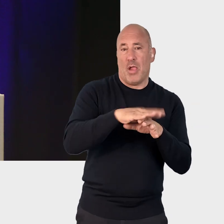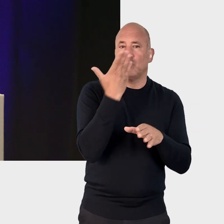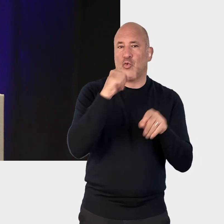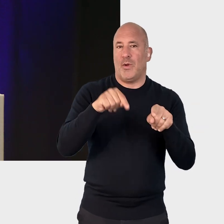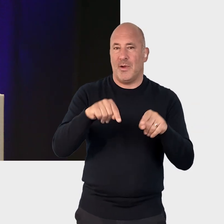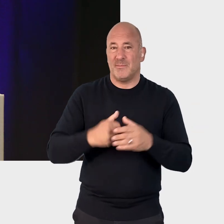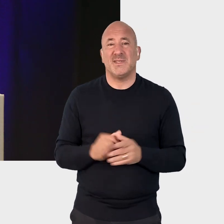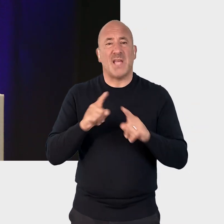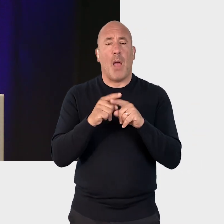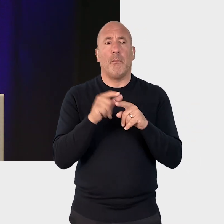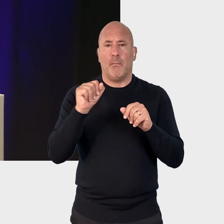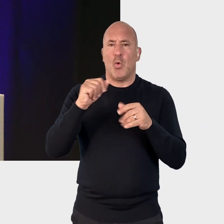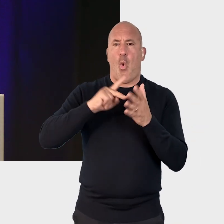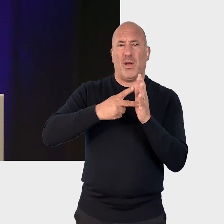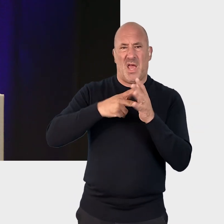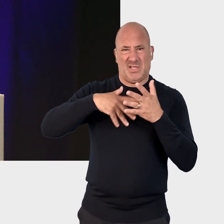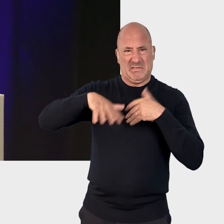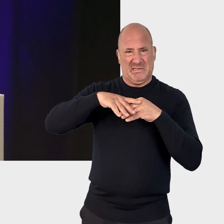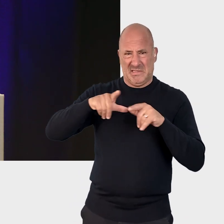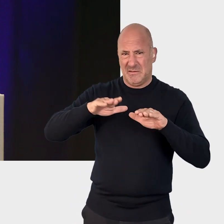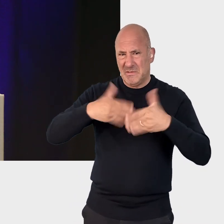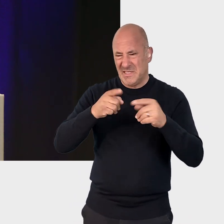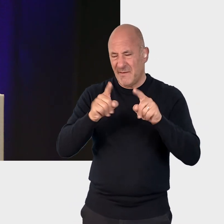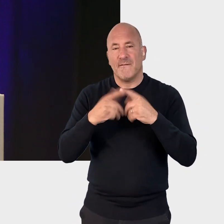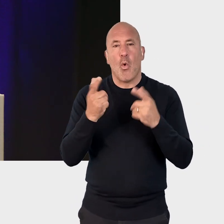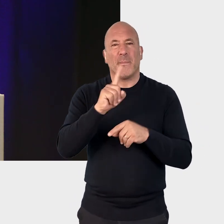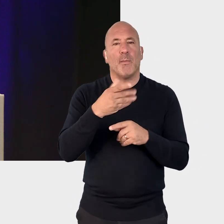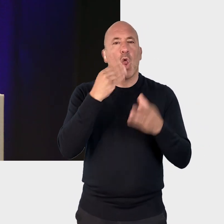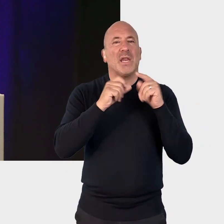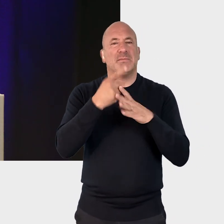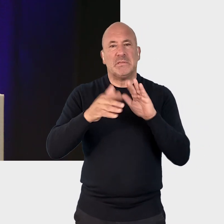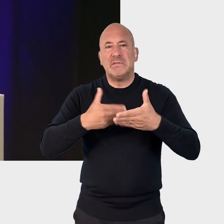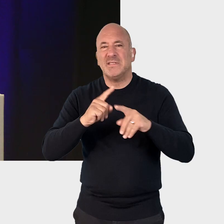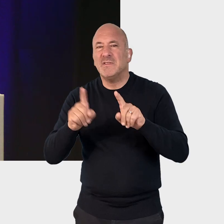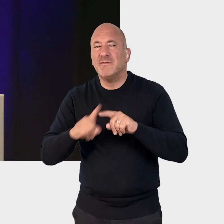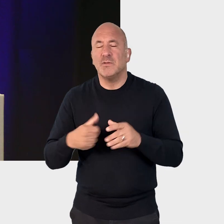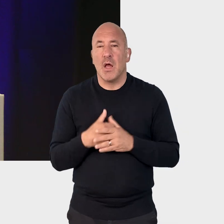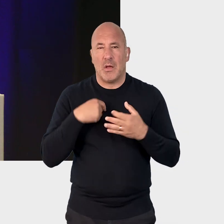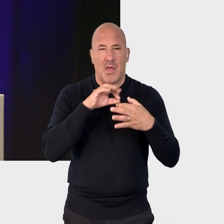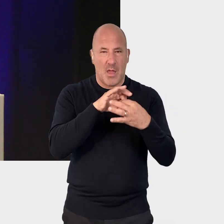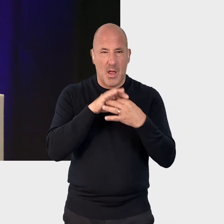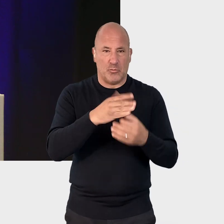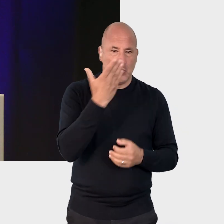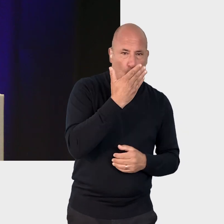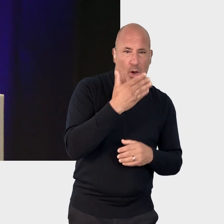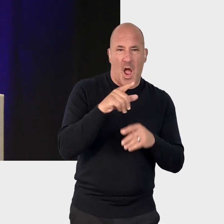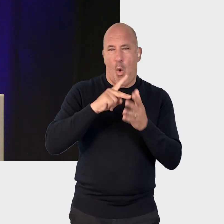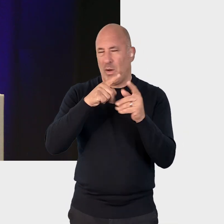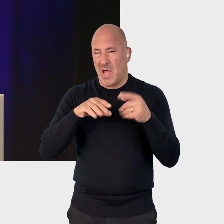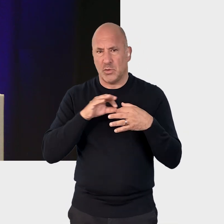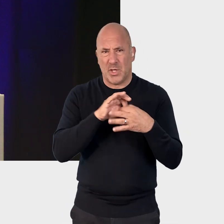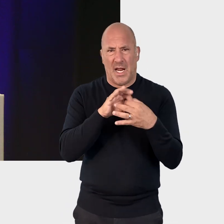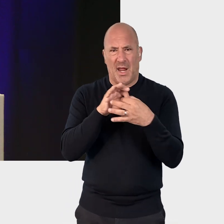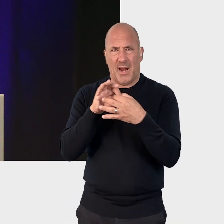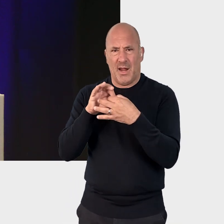We also worked with a number of community organisations who offer different provision for young people with learning disabilities. As these connections grew with